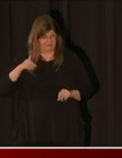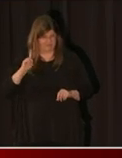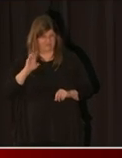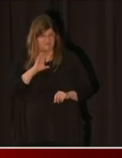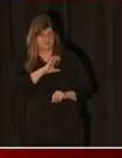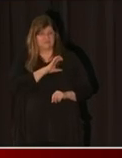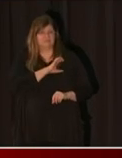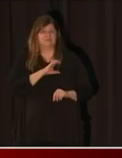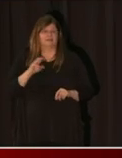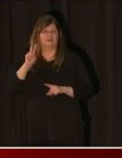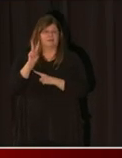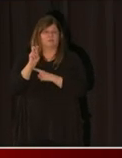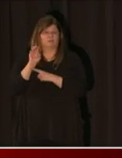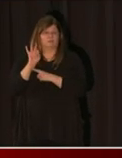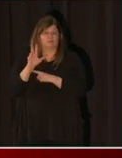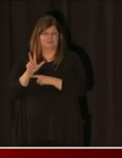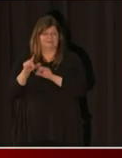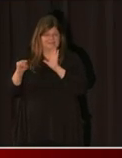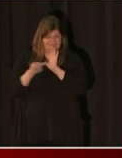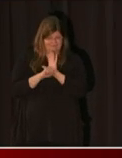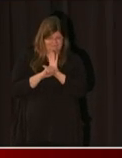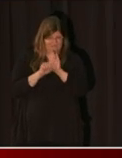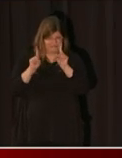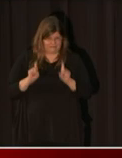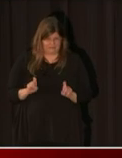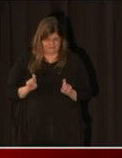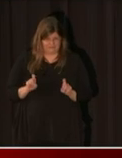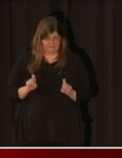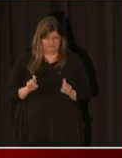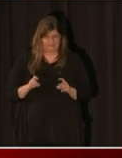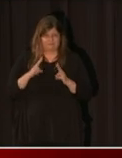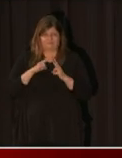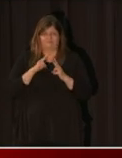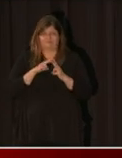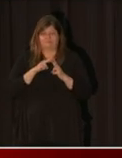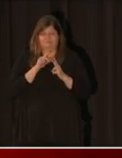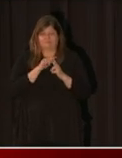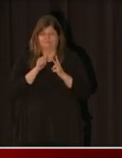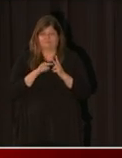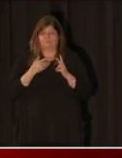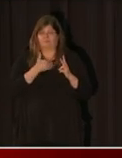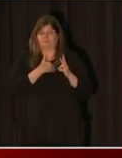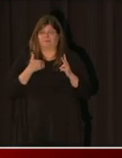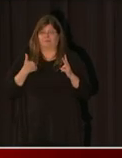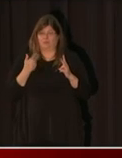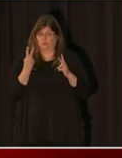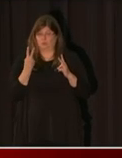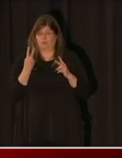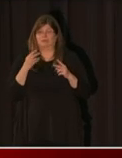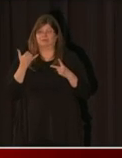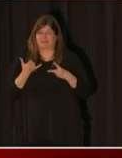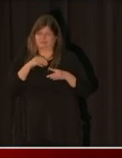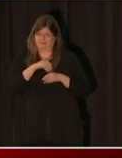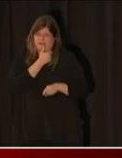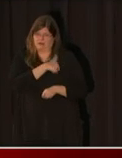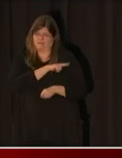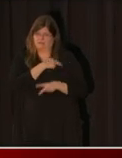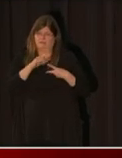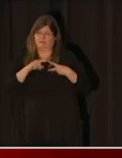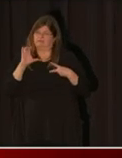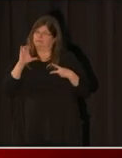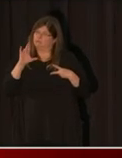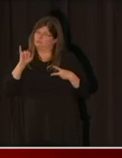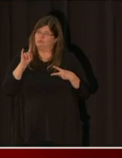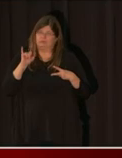293 negative tests with 2 members currently hospitalized. One of them is in critical condition. The other one, I